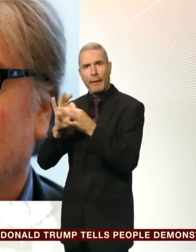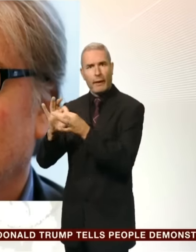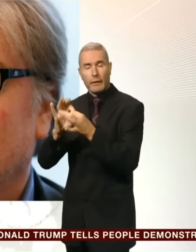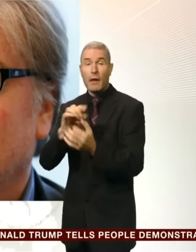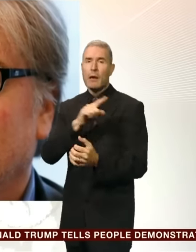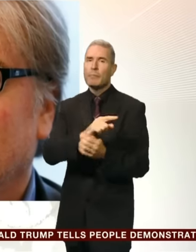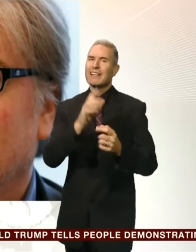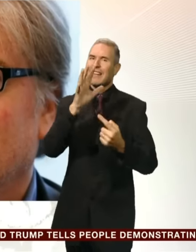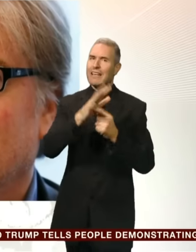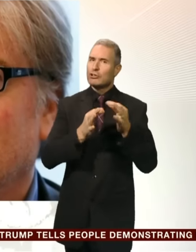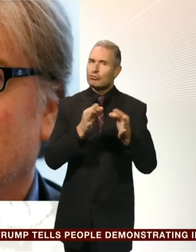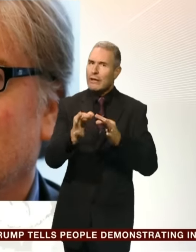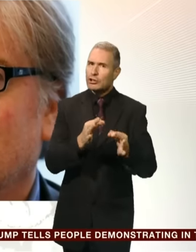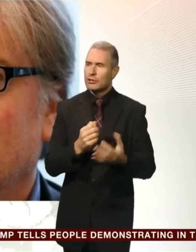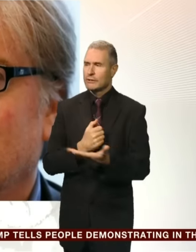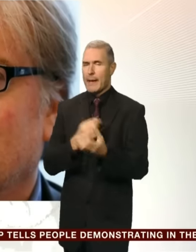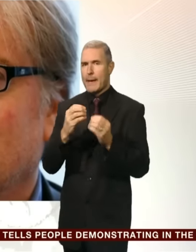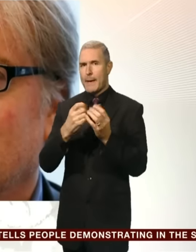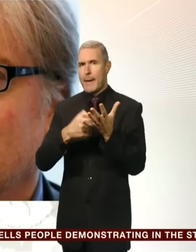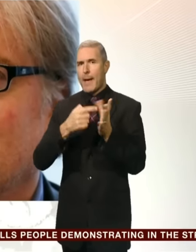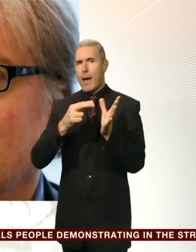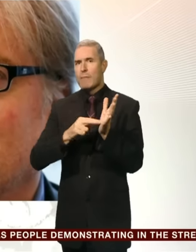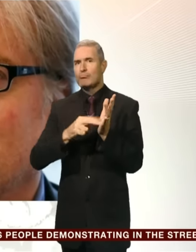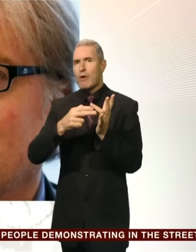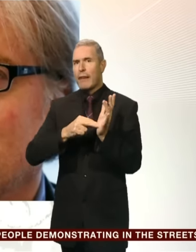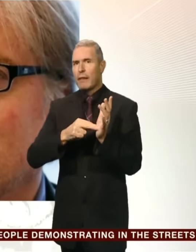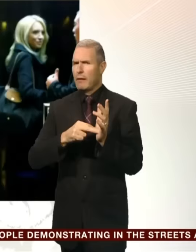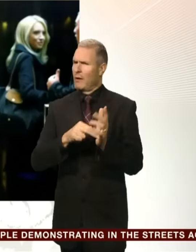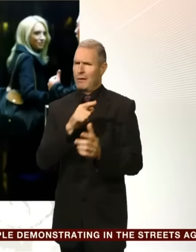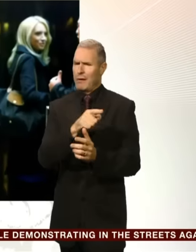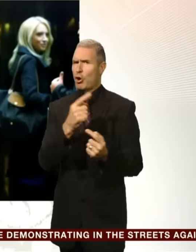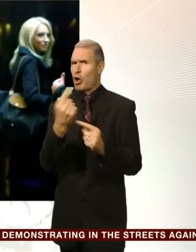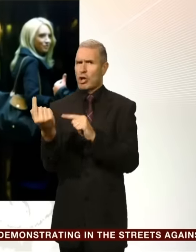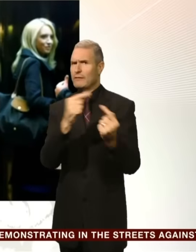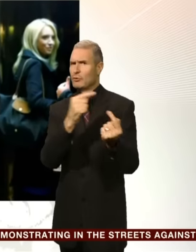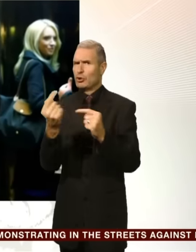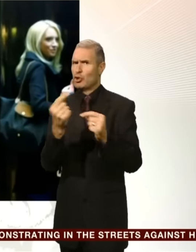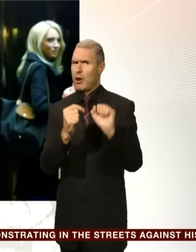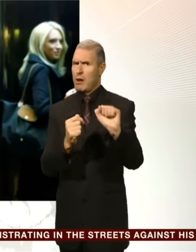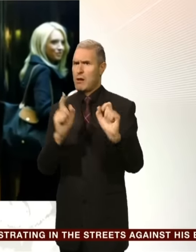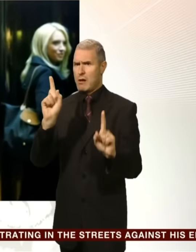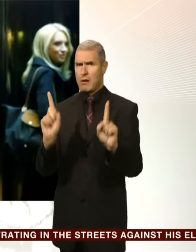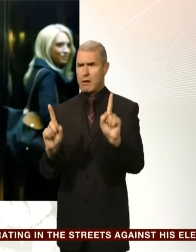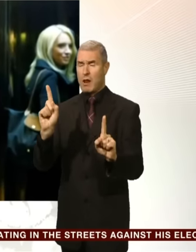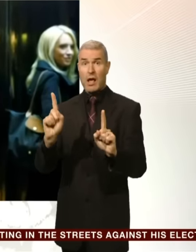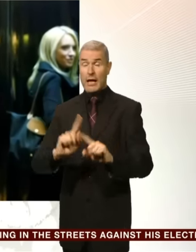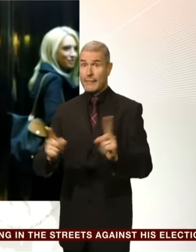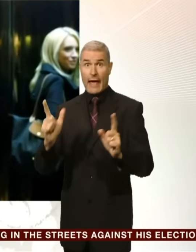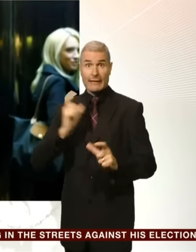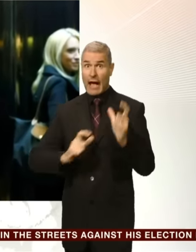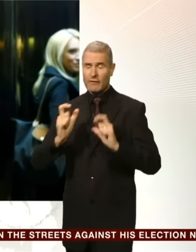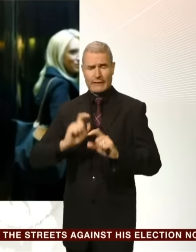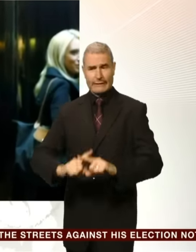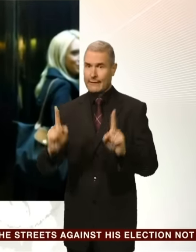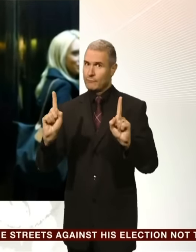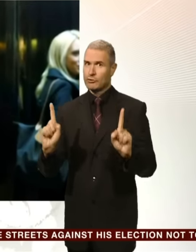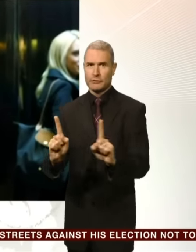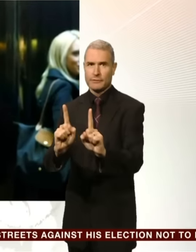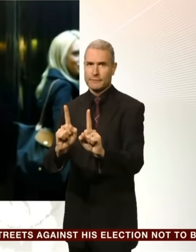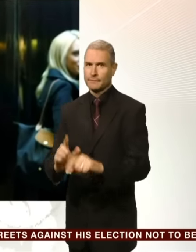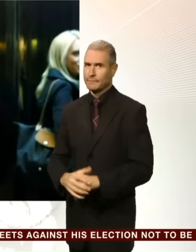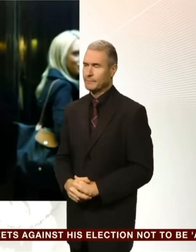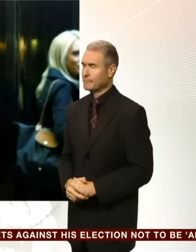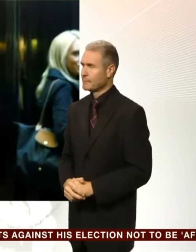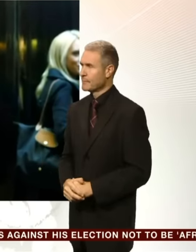chief strategist, Steve Bannon, is a controversial right-wing firebrand. Two very different figures. Paul Adams,